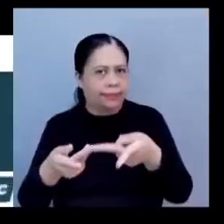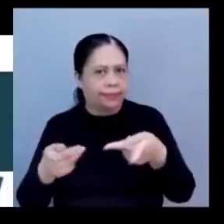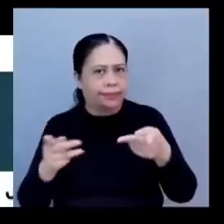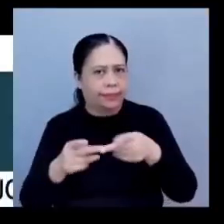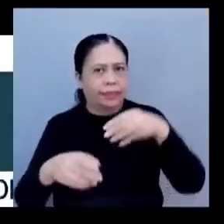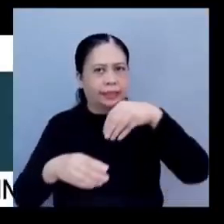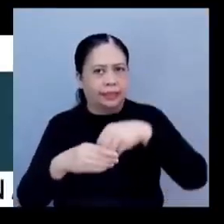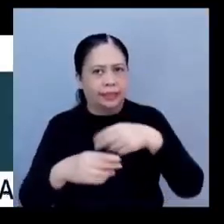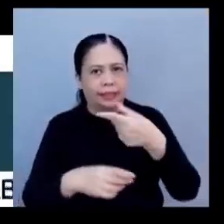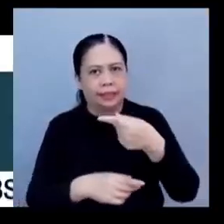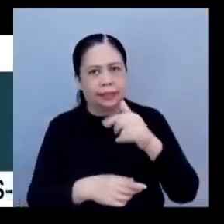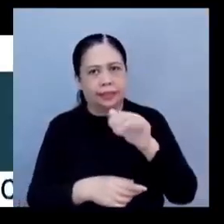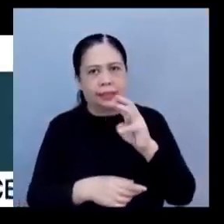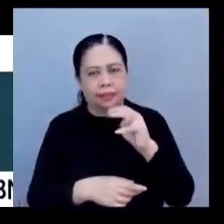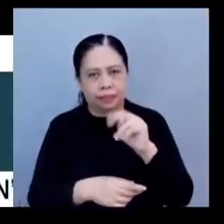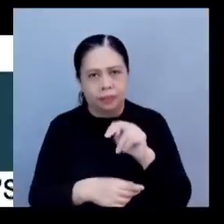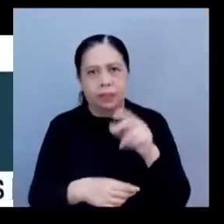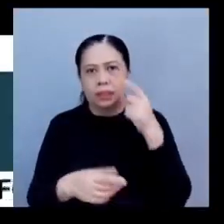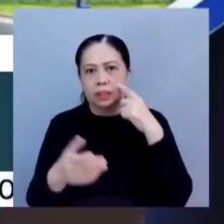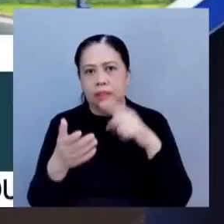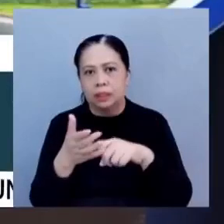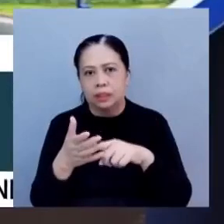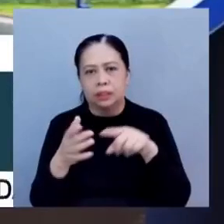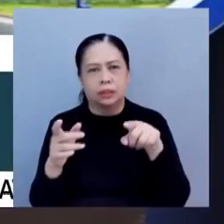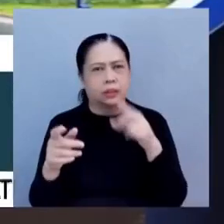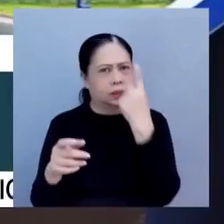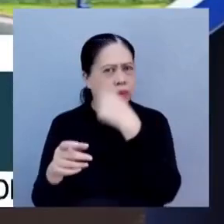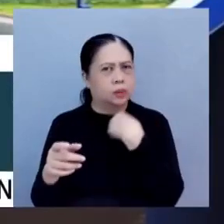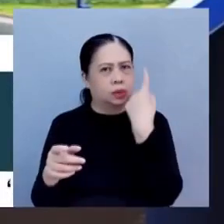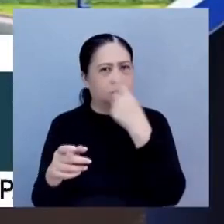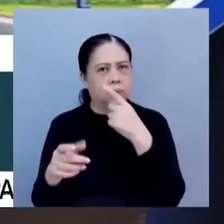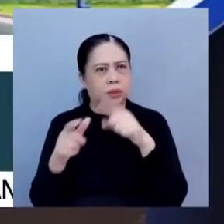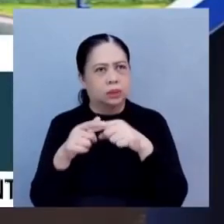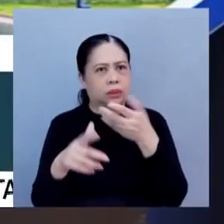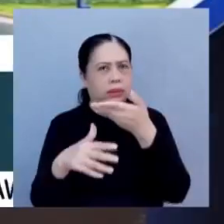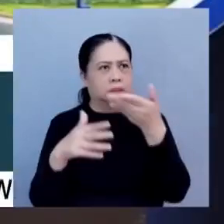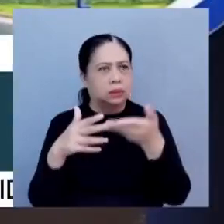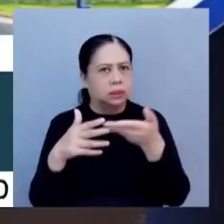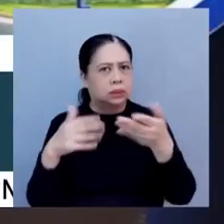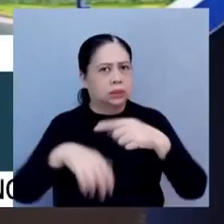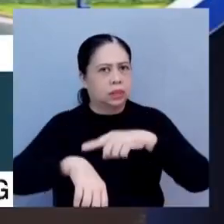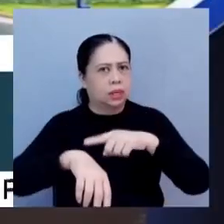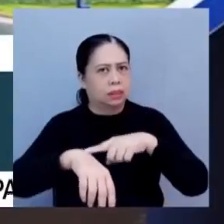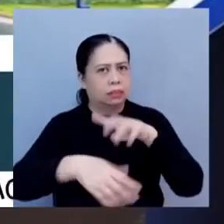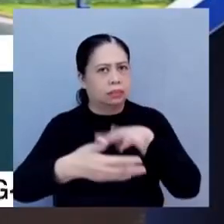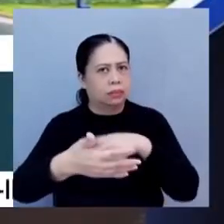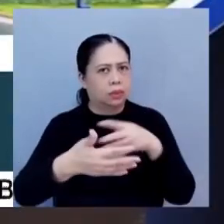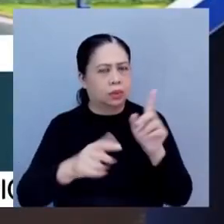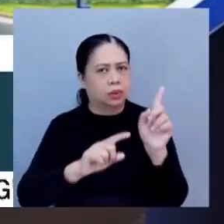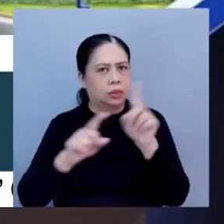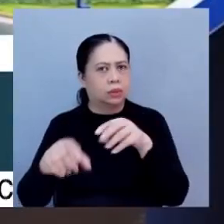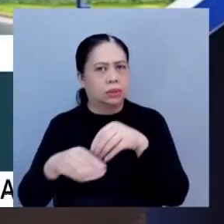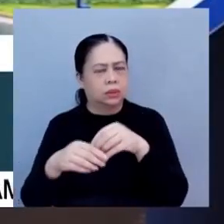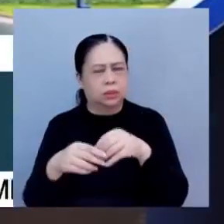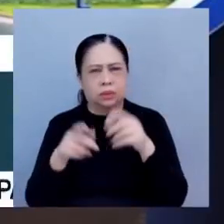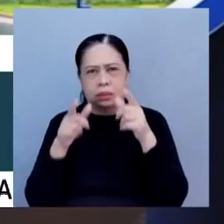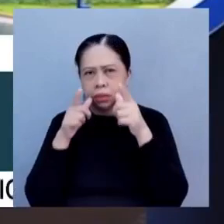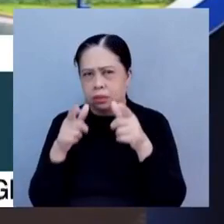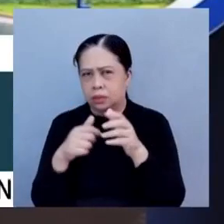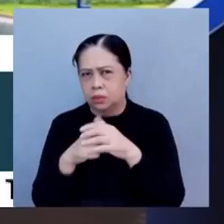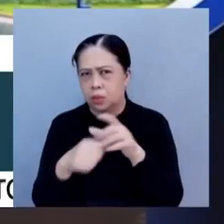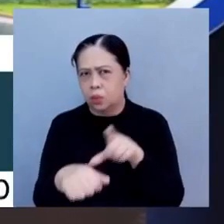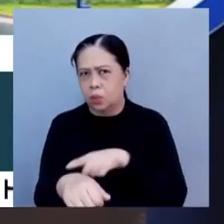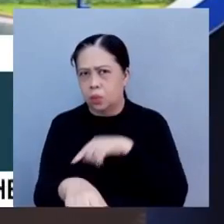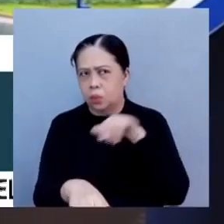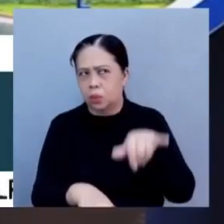gym. Namukhaan po nila dahil medyo yung interval po ng yung time po na nandun po sila sa loob ay medyo matagal-tagal,